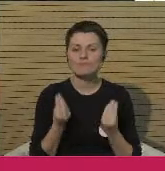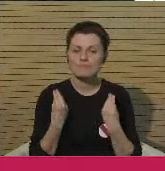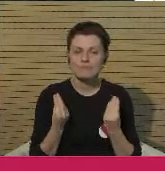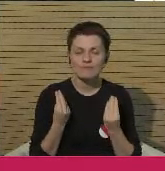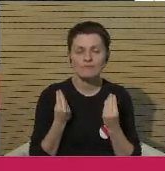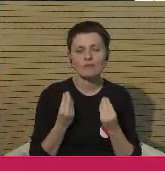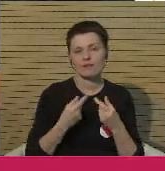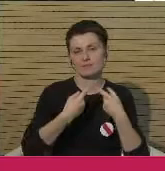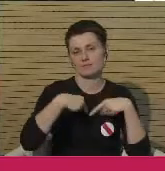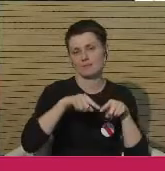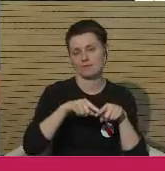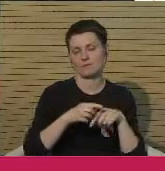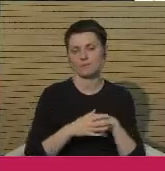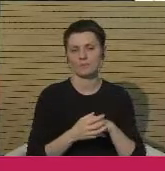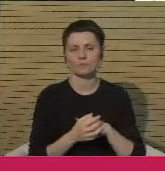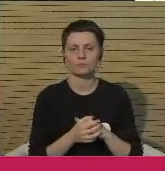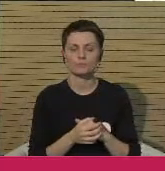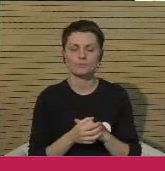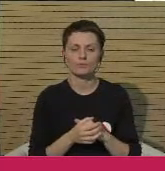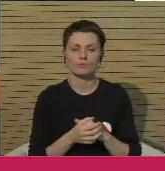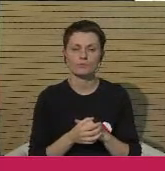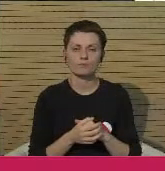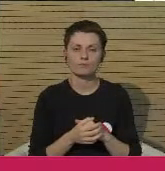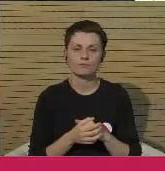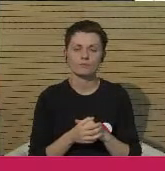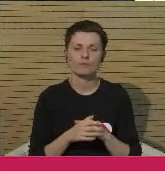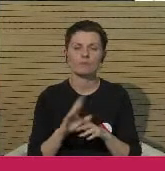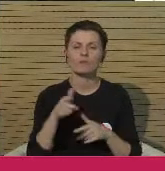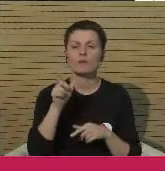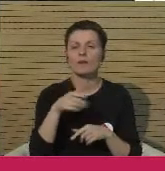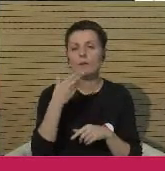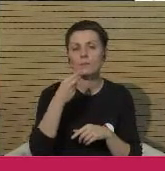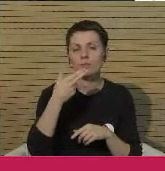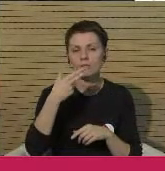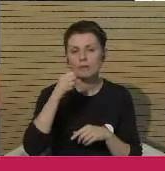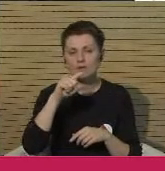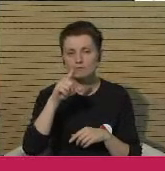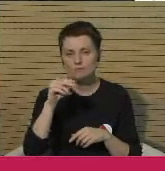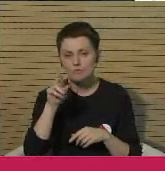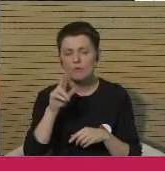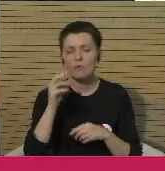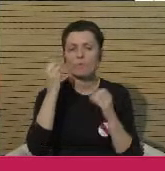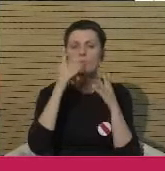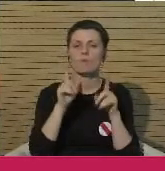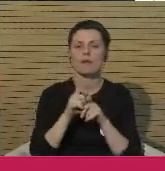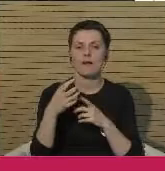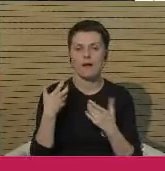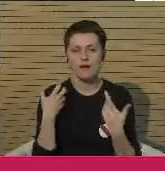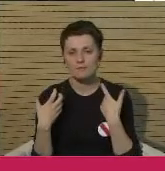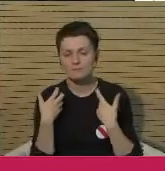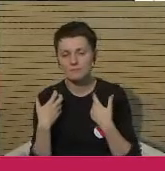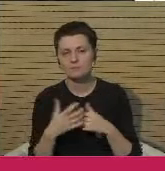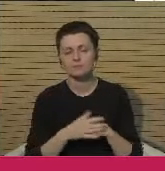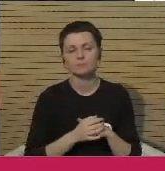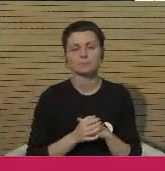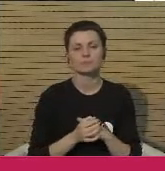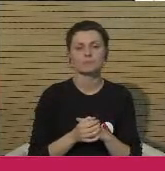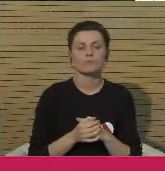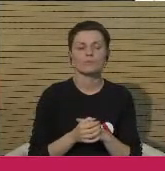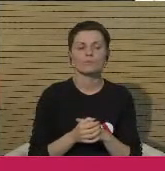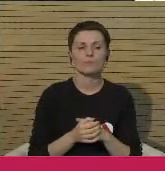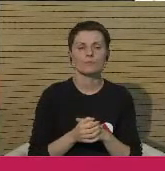specific and a wonderful team of collaborators, managers of culture, artists,